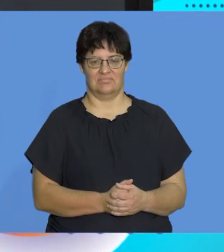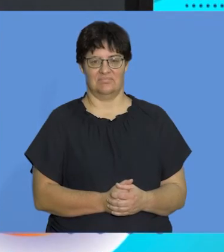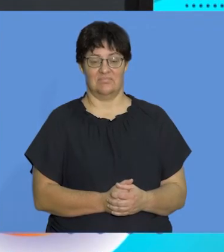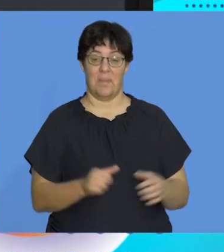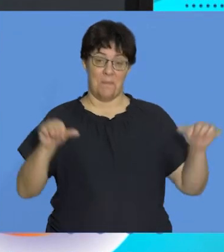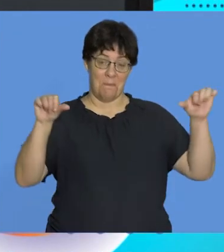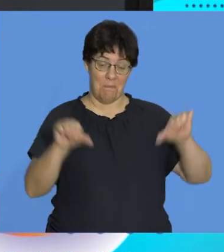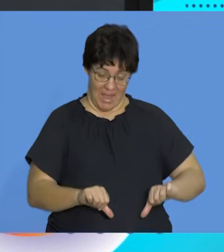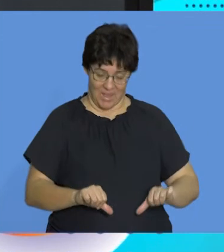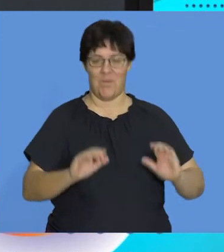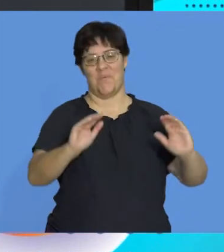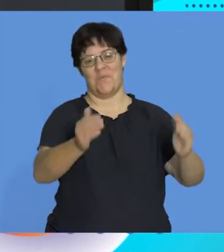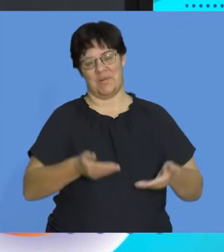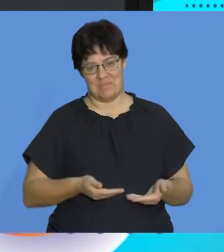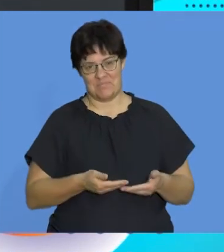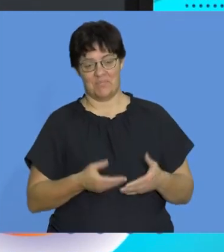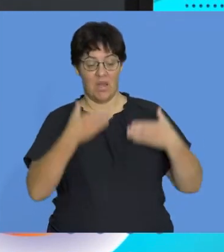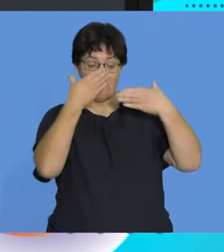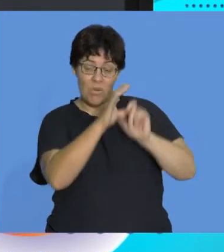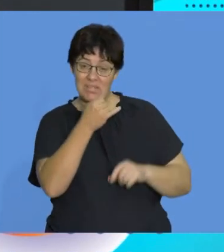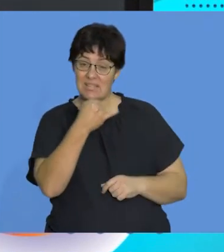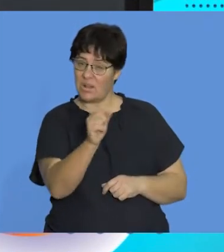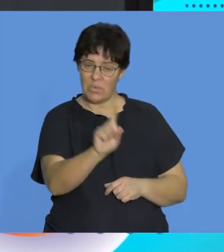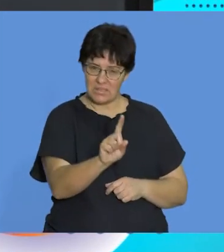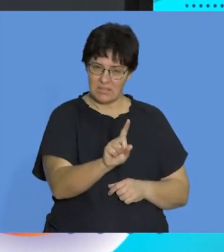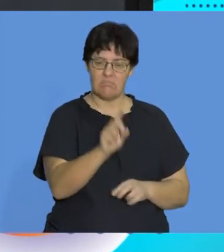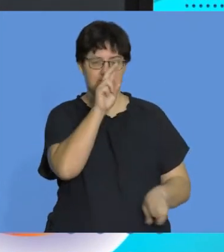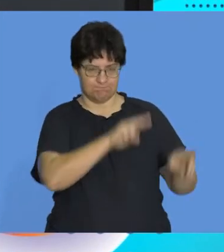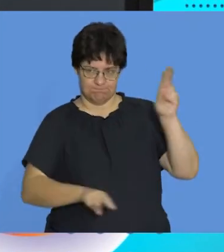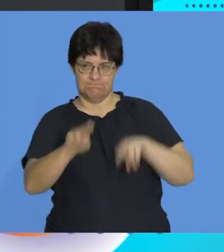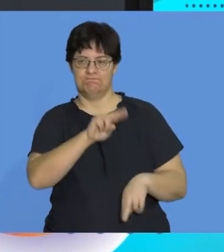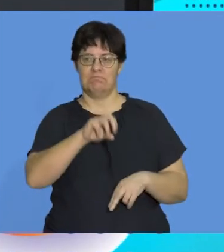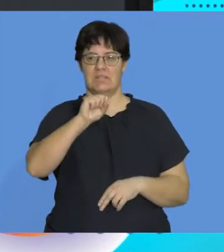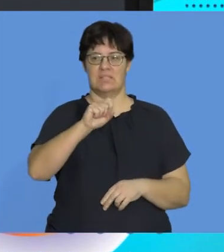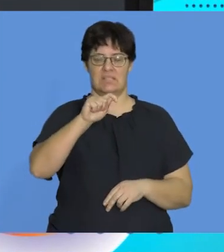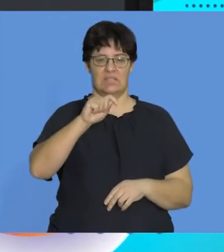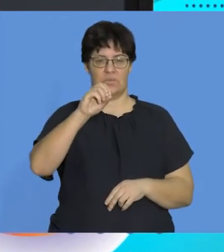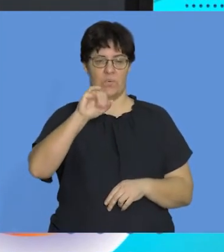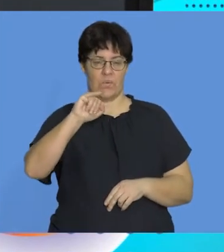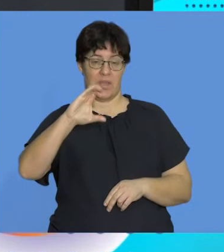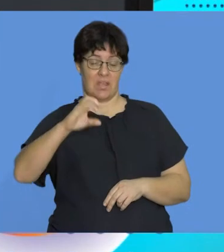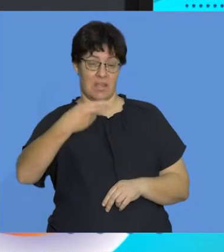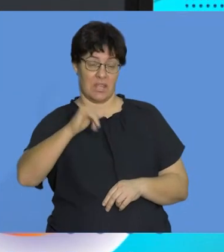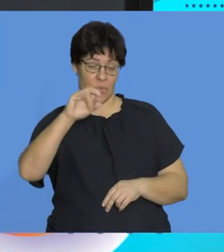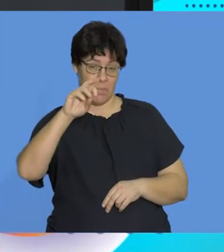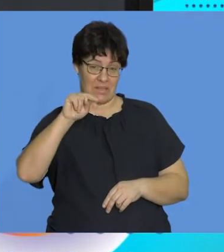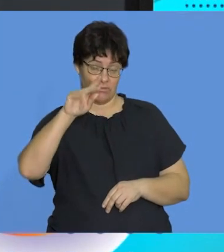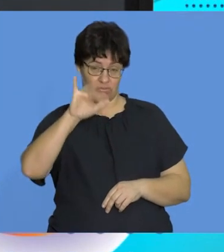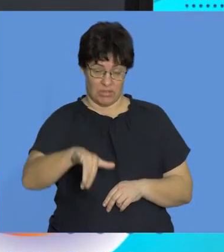Welcome back. We're still focusing our attention on, revising stoichiometric problems. So we've managed to look